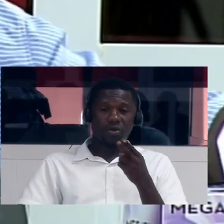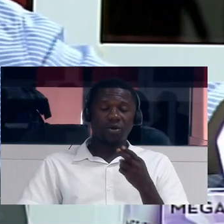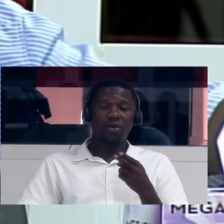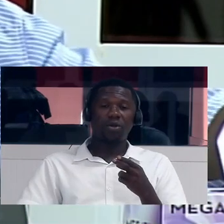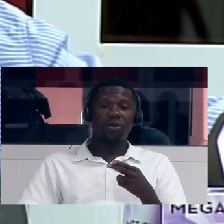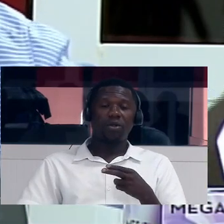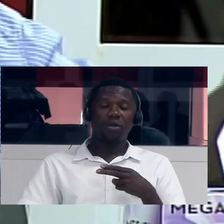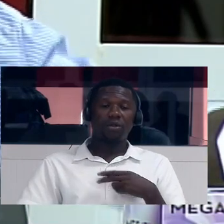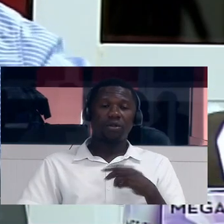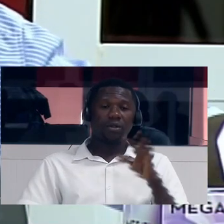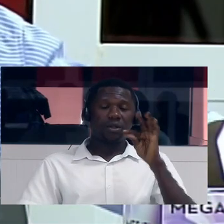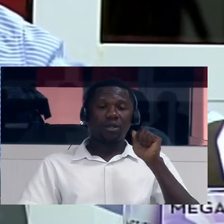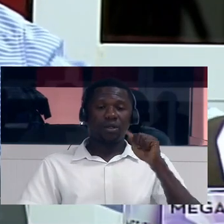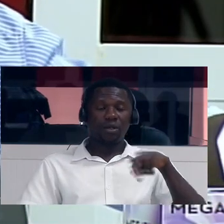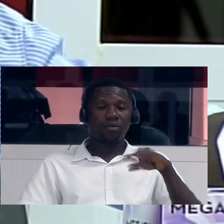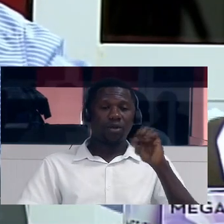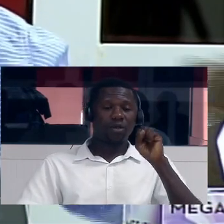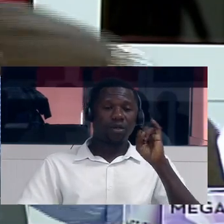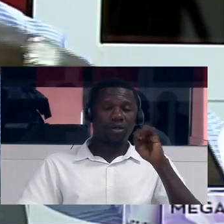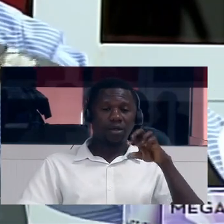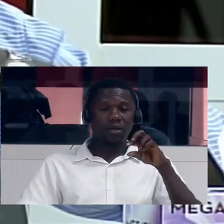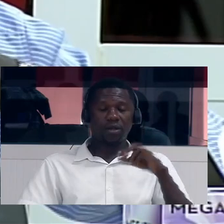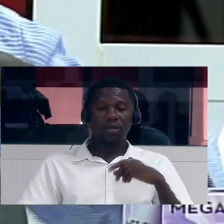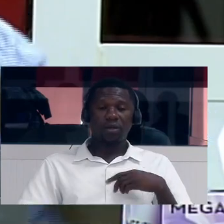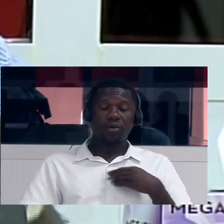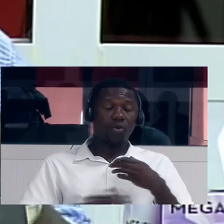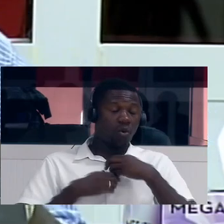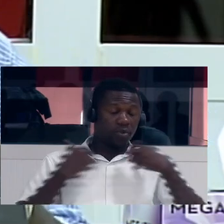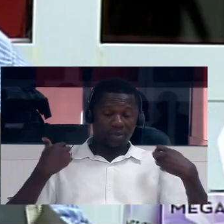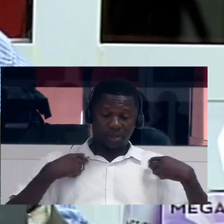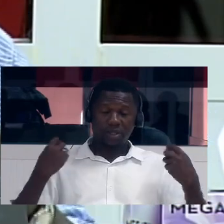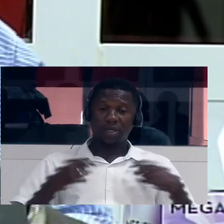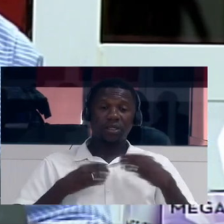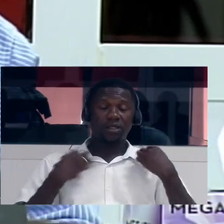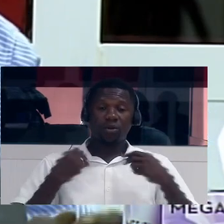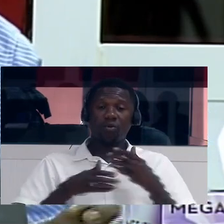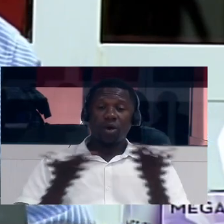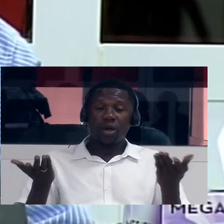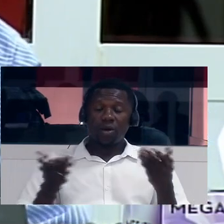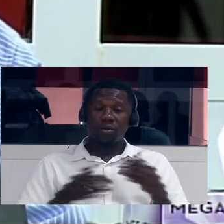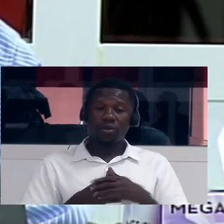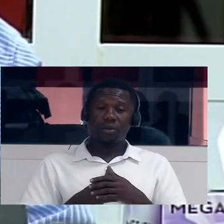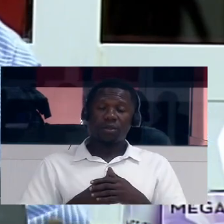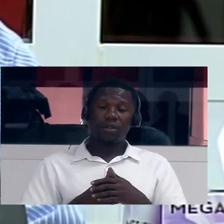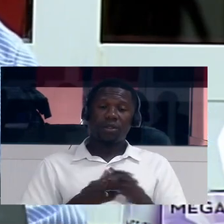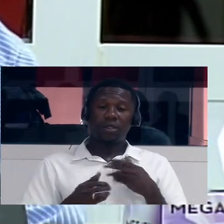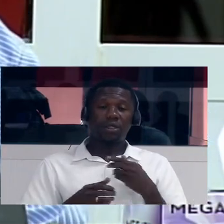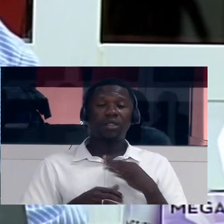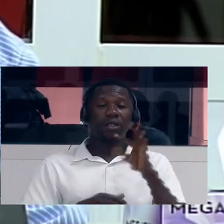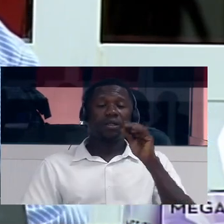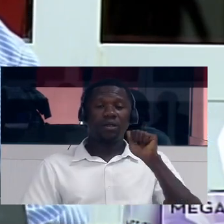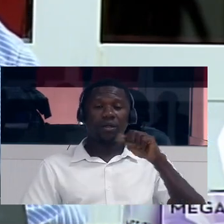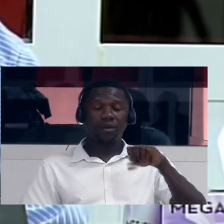boat necktie in the left hand, and his shirt widely open. I said, Tamsin, what is it? Rex, they have messed